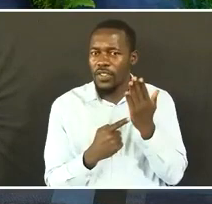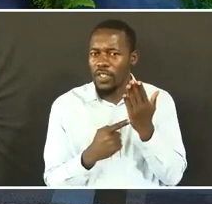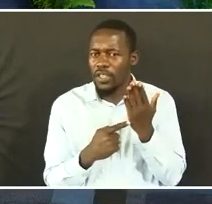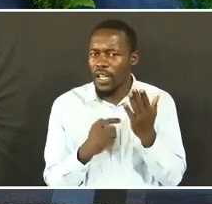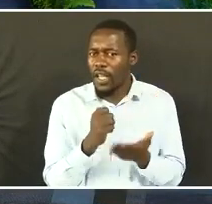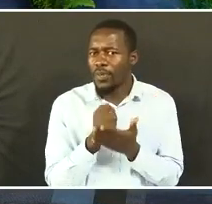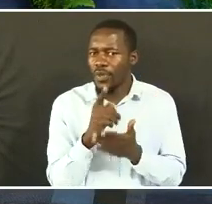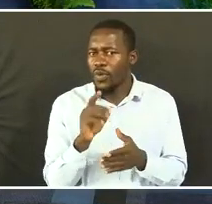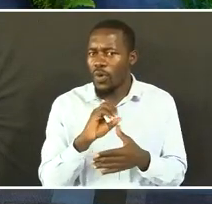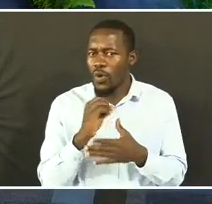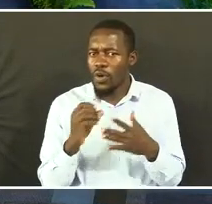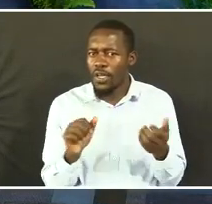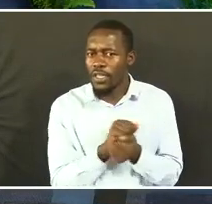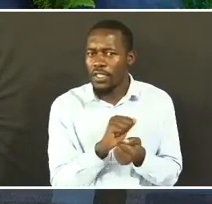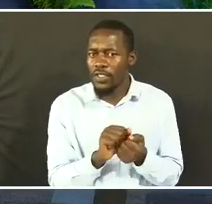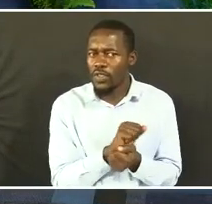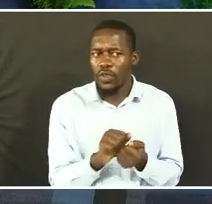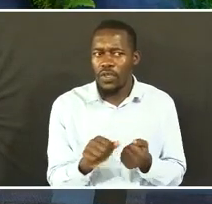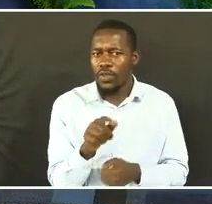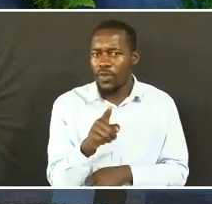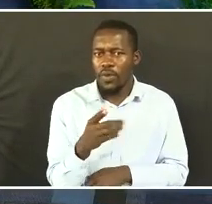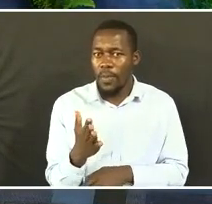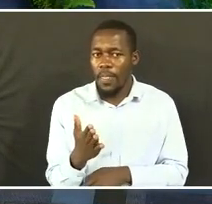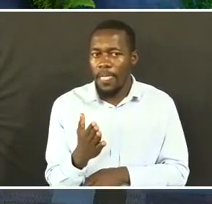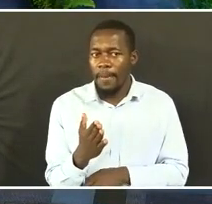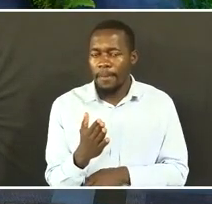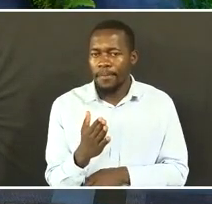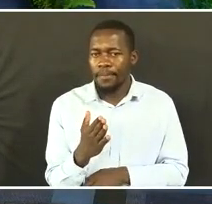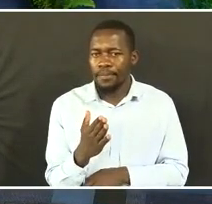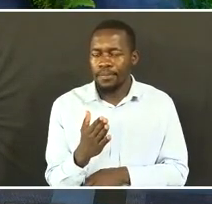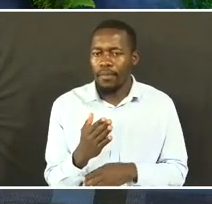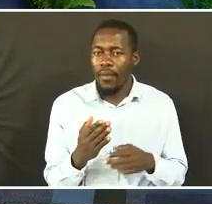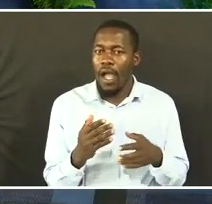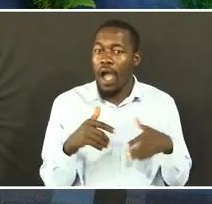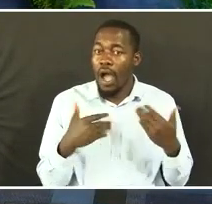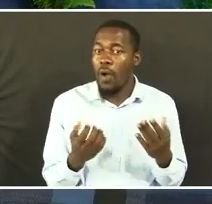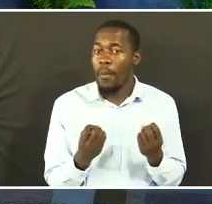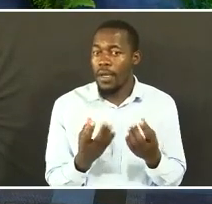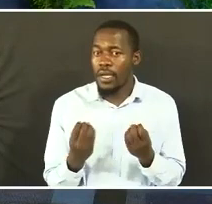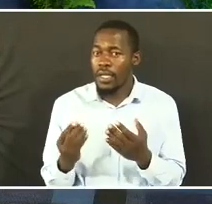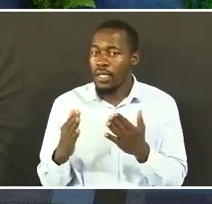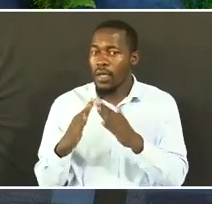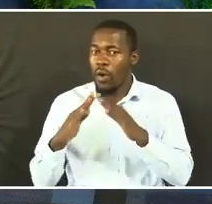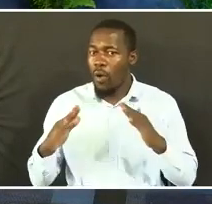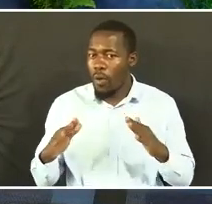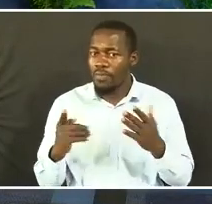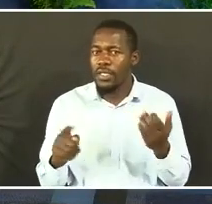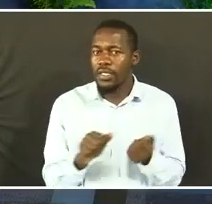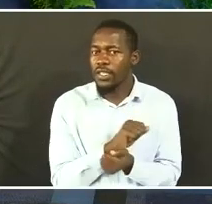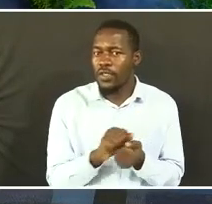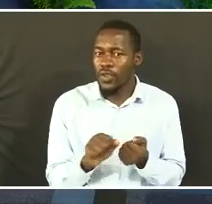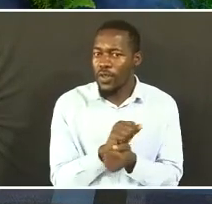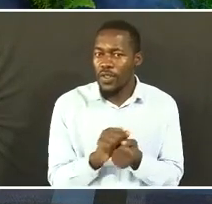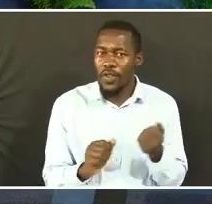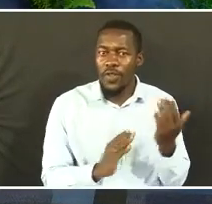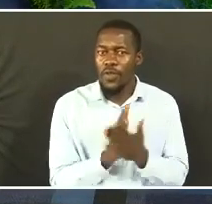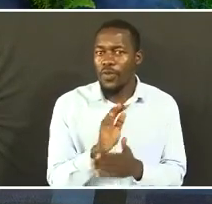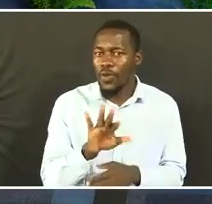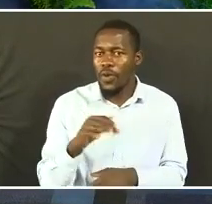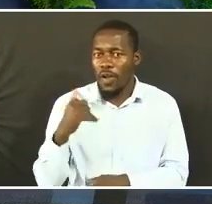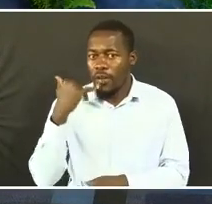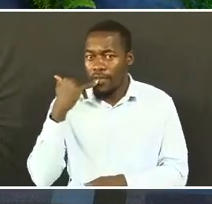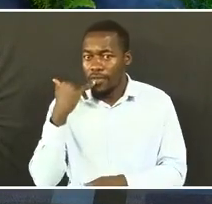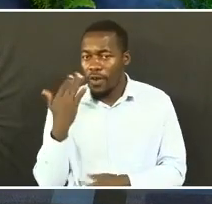possessions? Not just as kids, but even as adults. How many homes are being broken because of that smartphone?